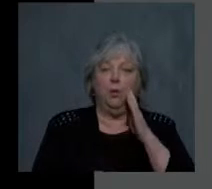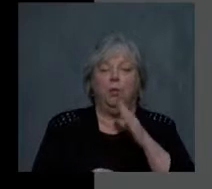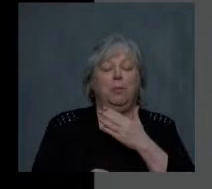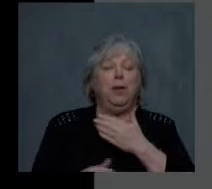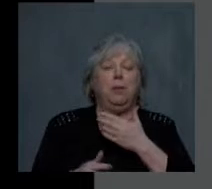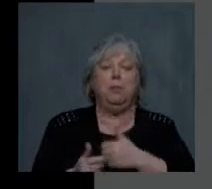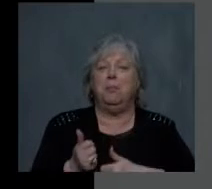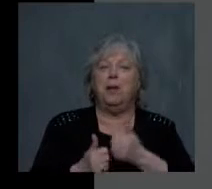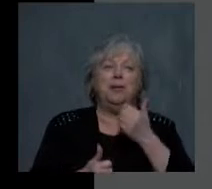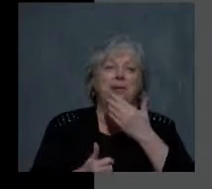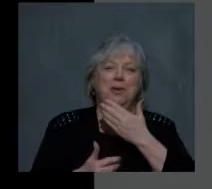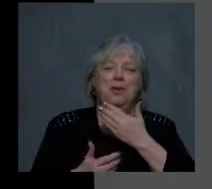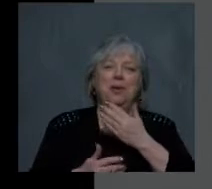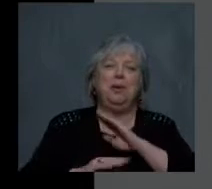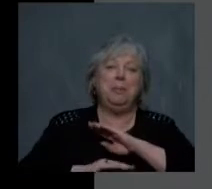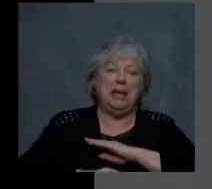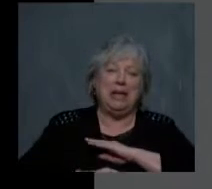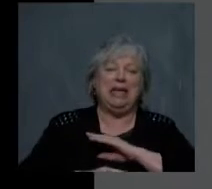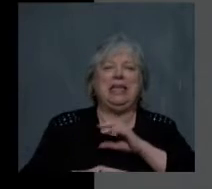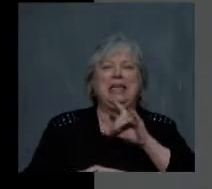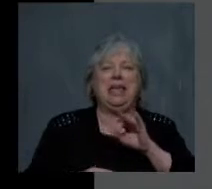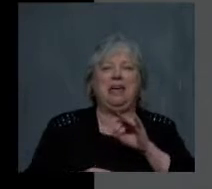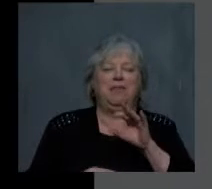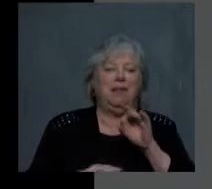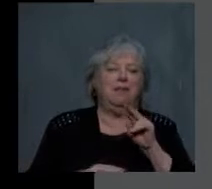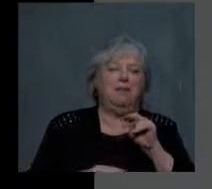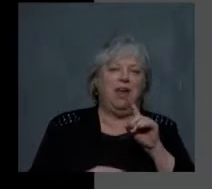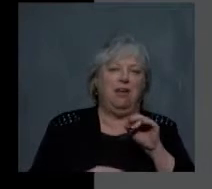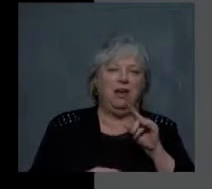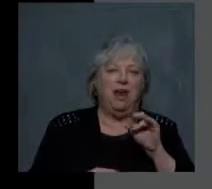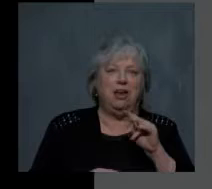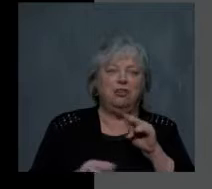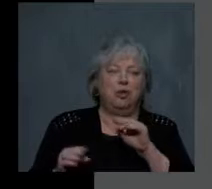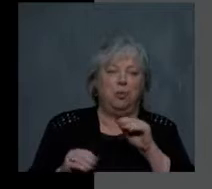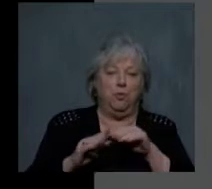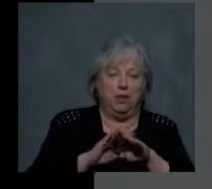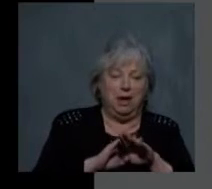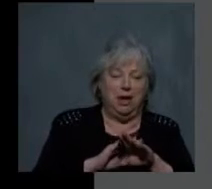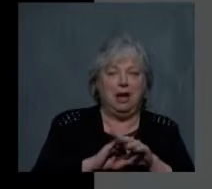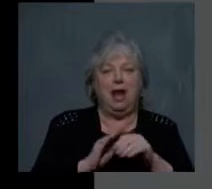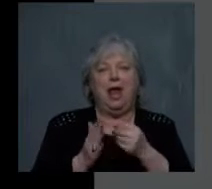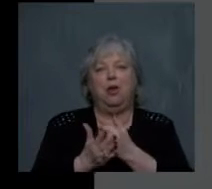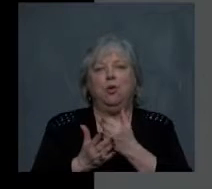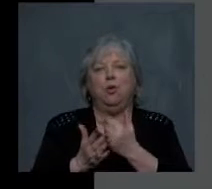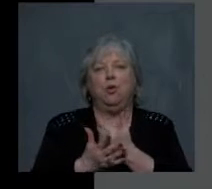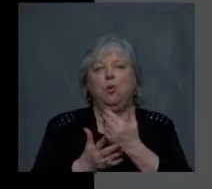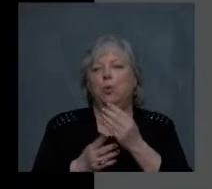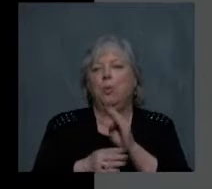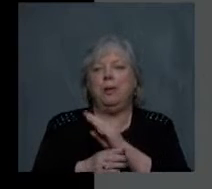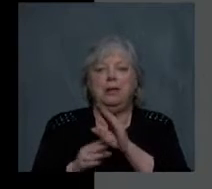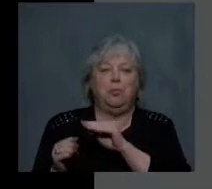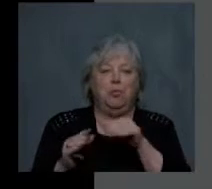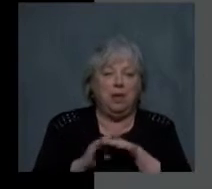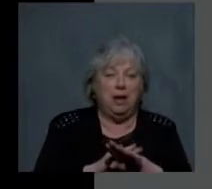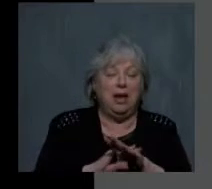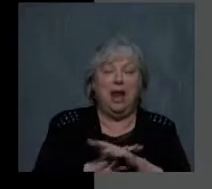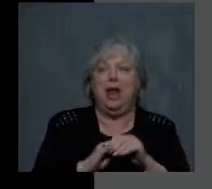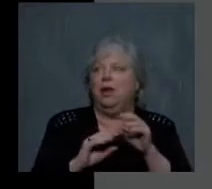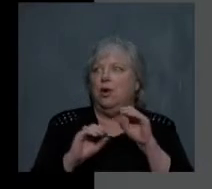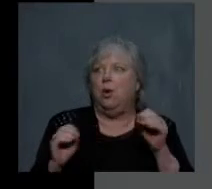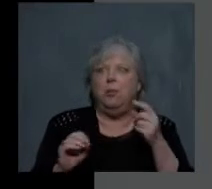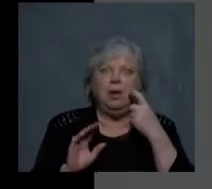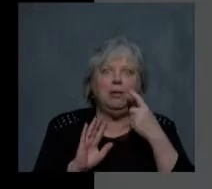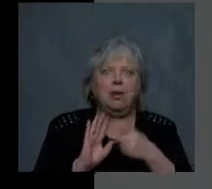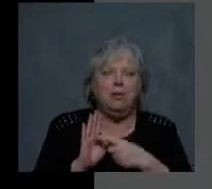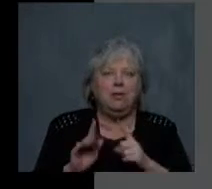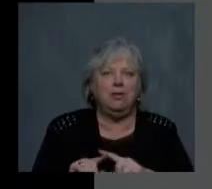pleased if the foundation moved out and a new occupant moved in and no one knows the difference. That's what we're